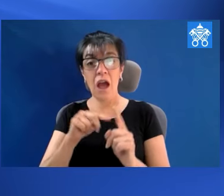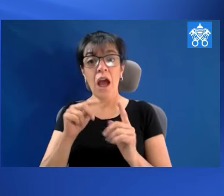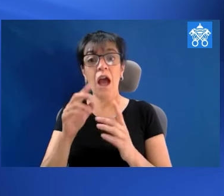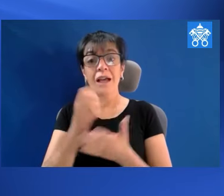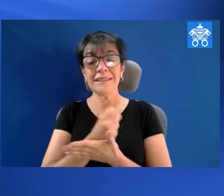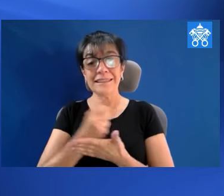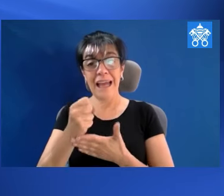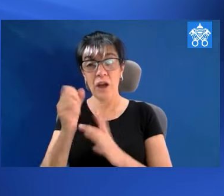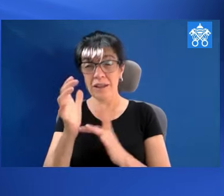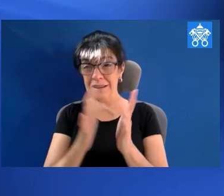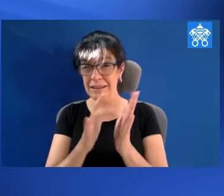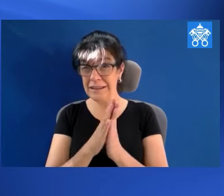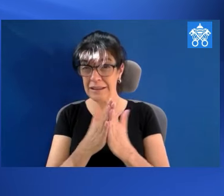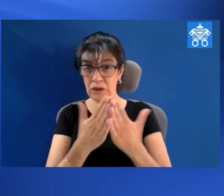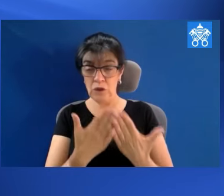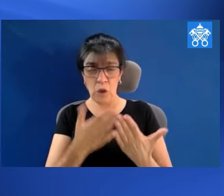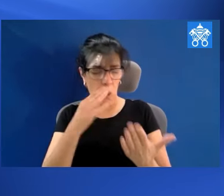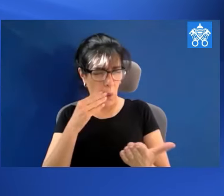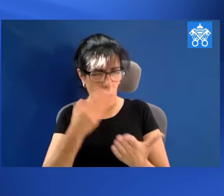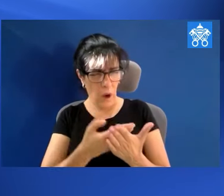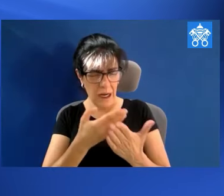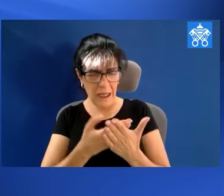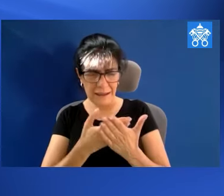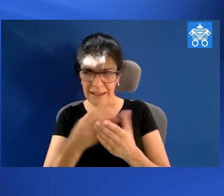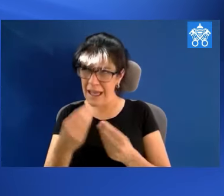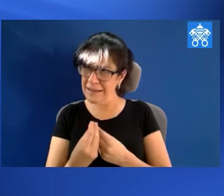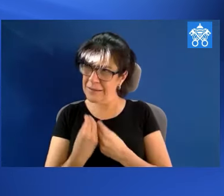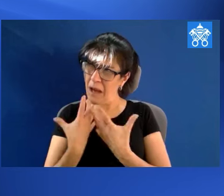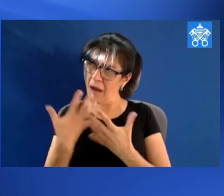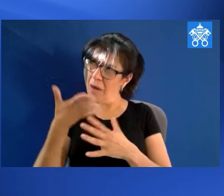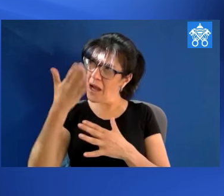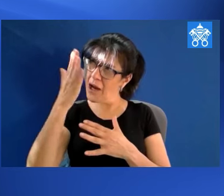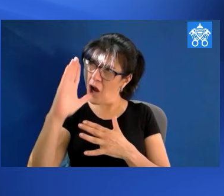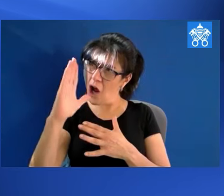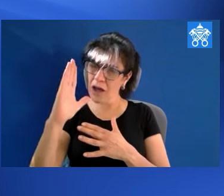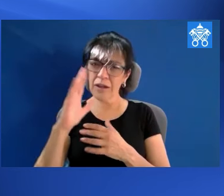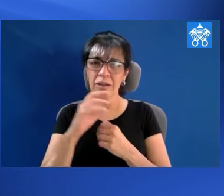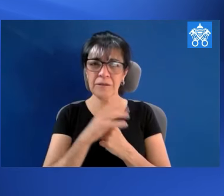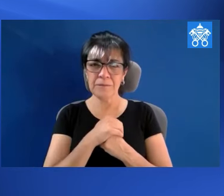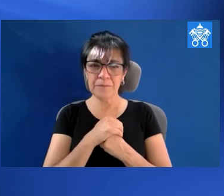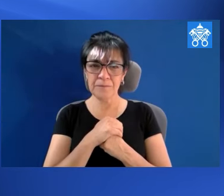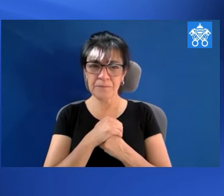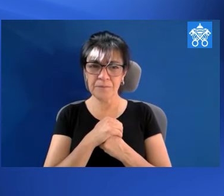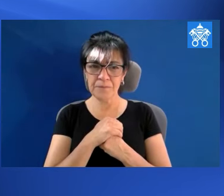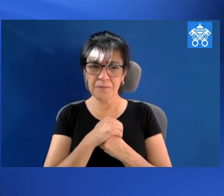in which the Sacred Scriptures is a witness inspired by God, is also authoritative.